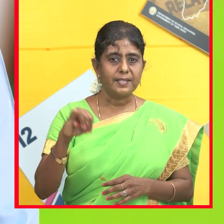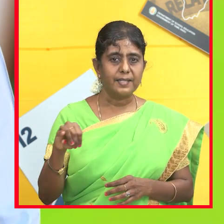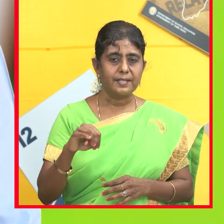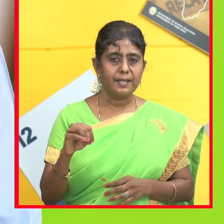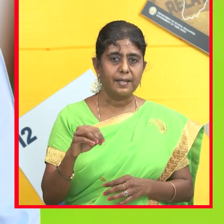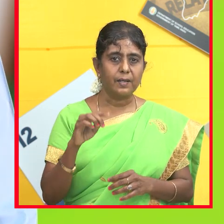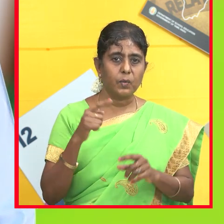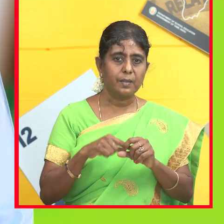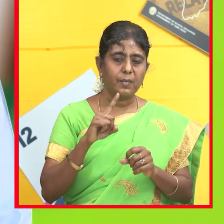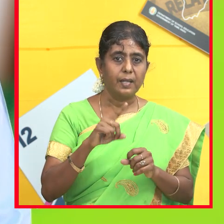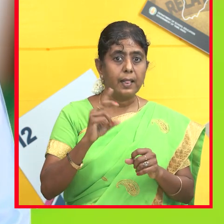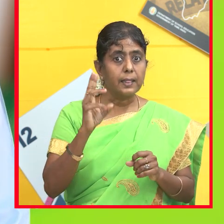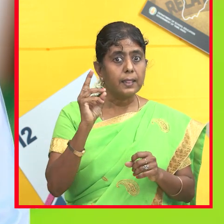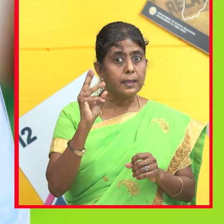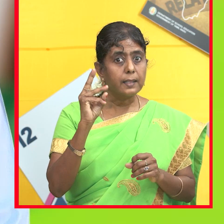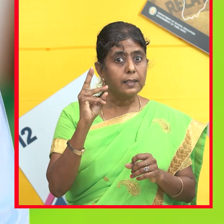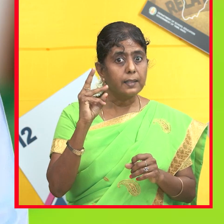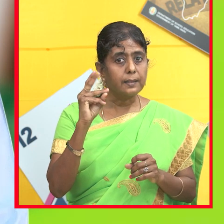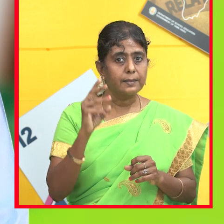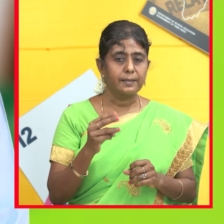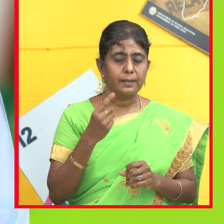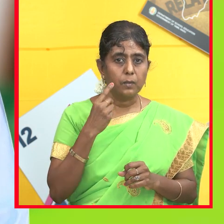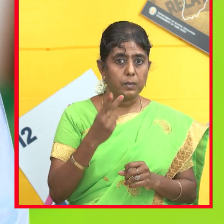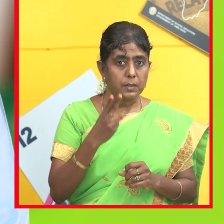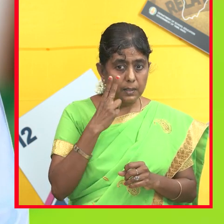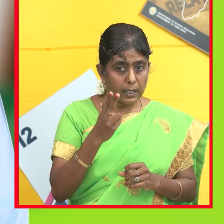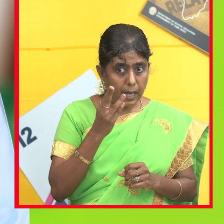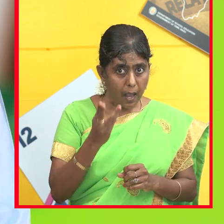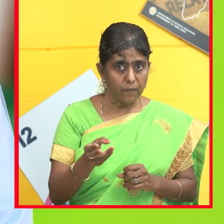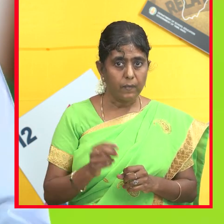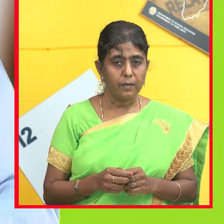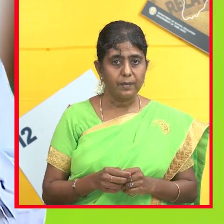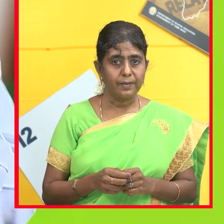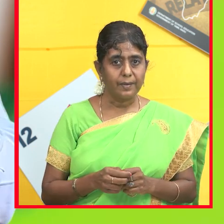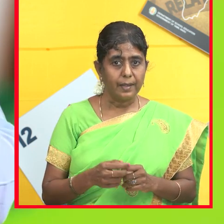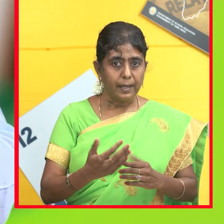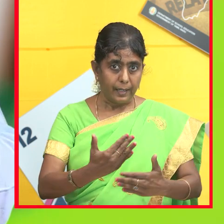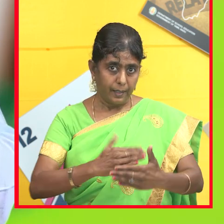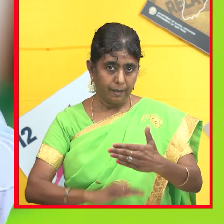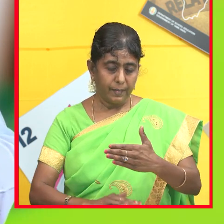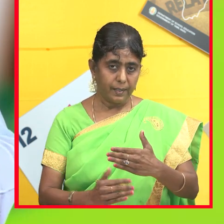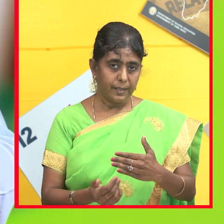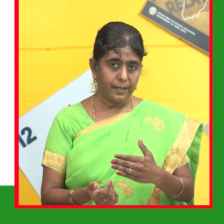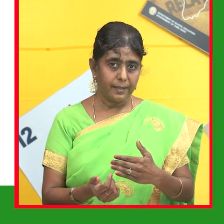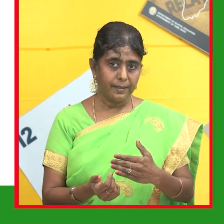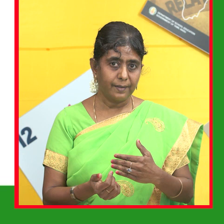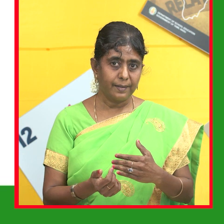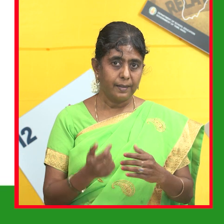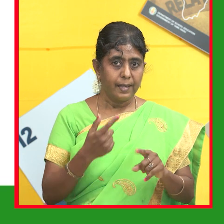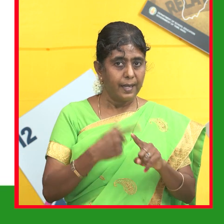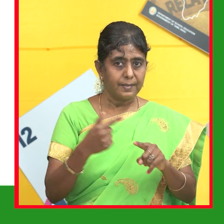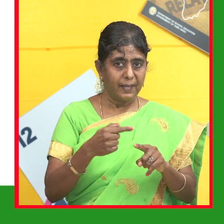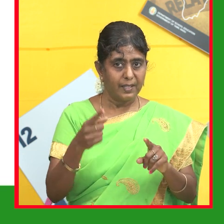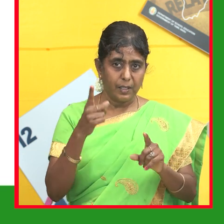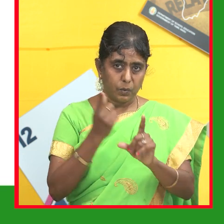number 1, the third subdivision is, and just you should be very careful in this question. Denominator x